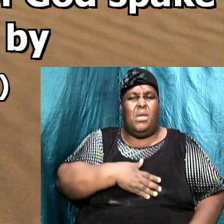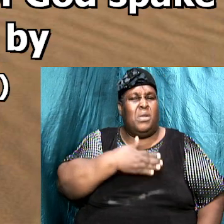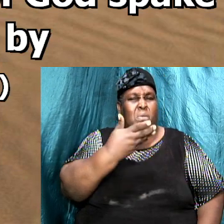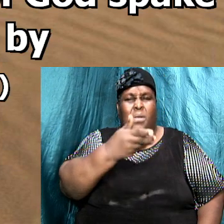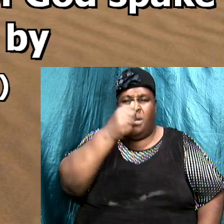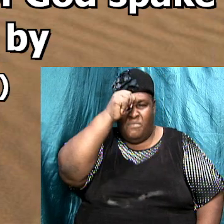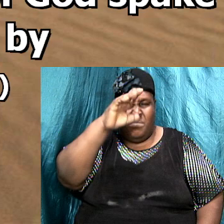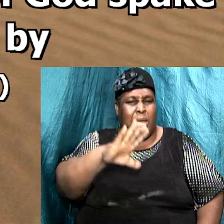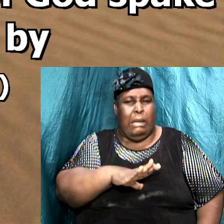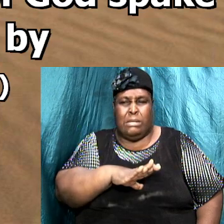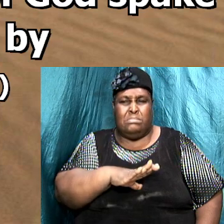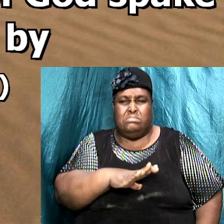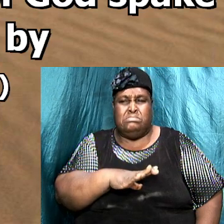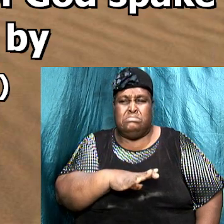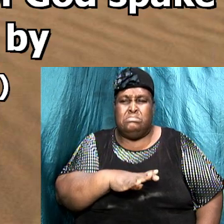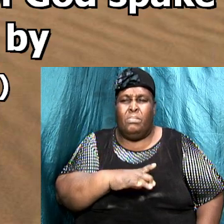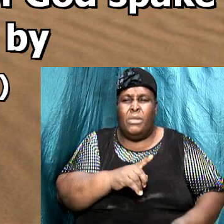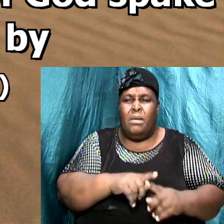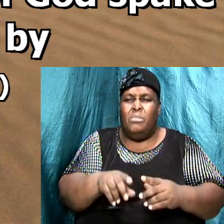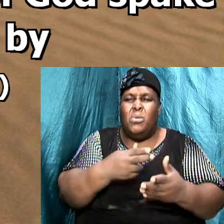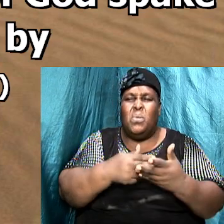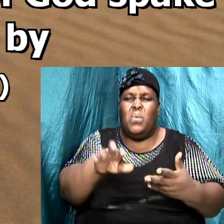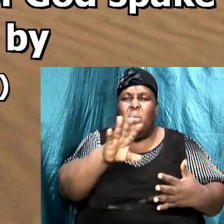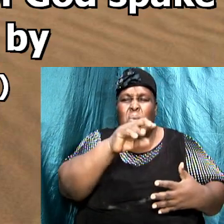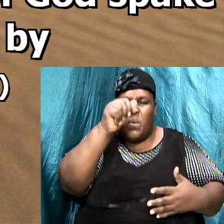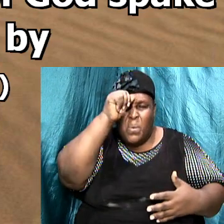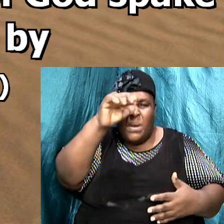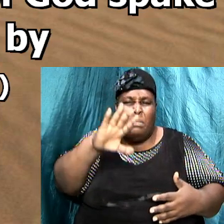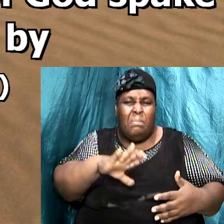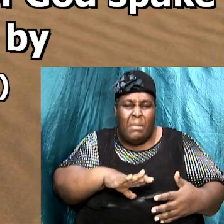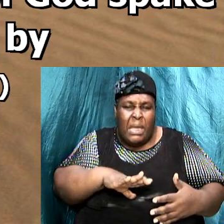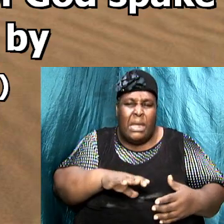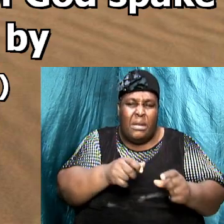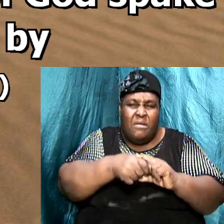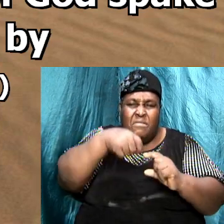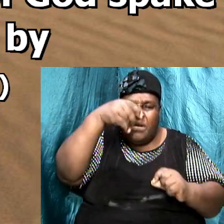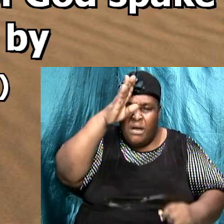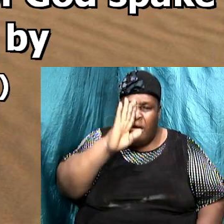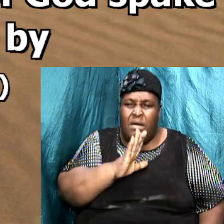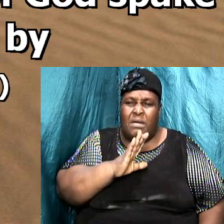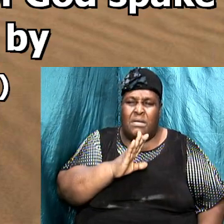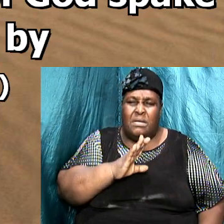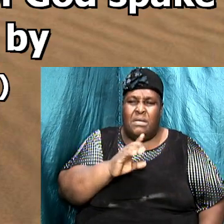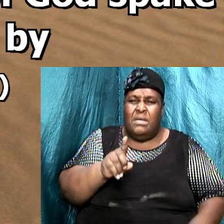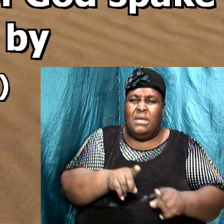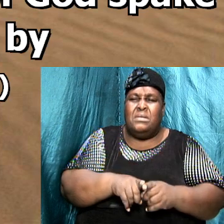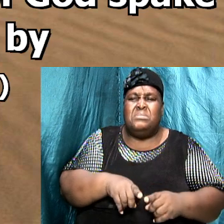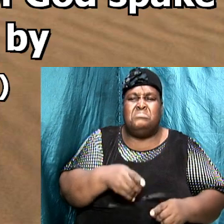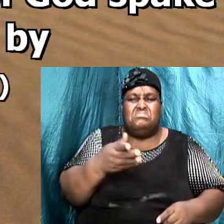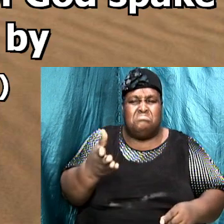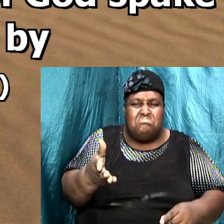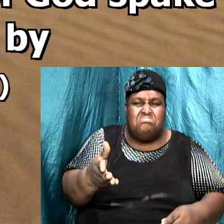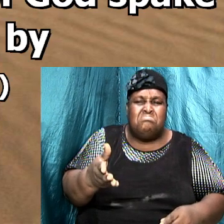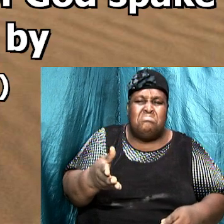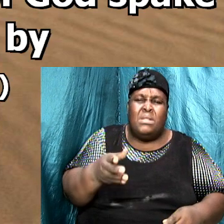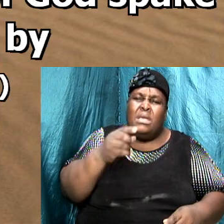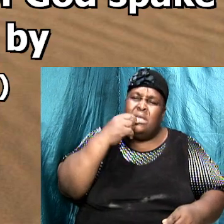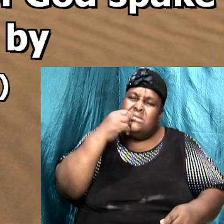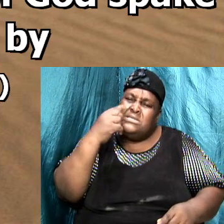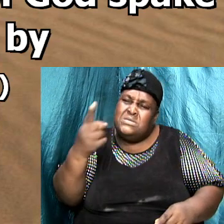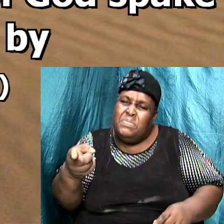will of man, but by holy men of God